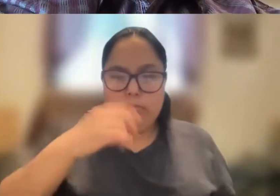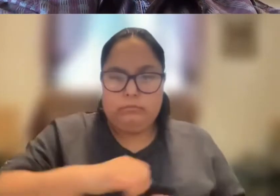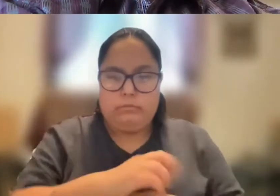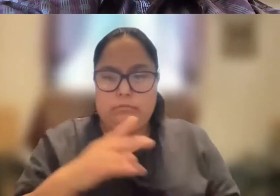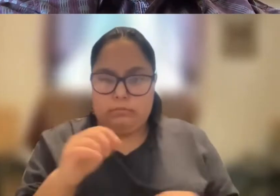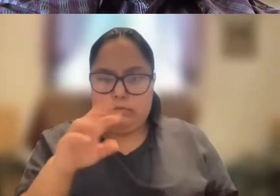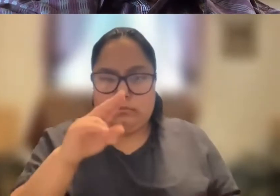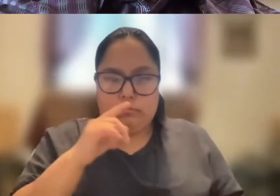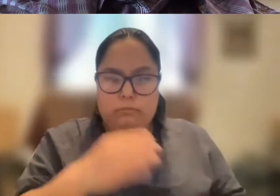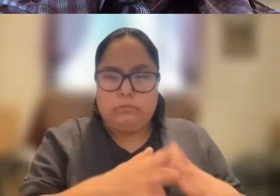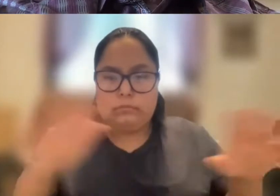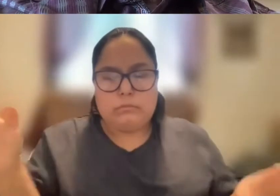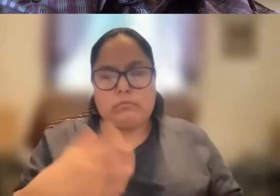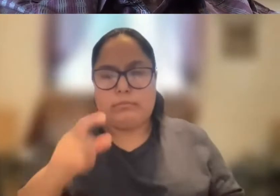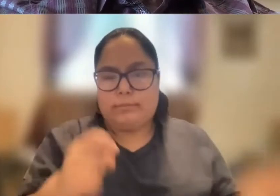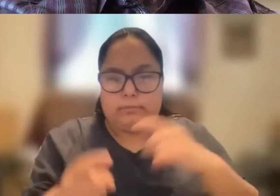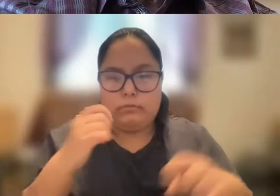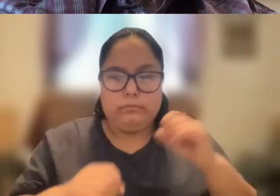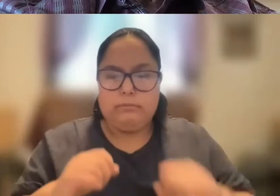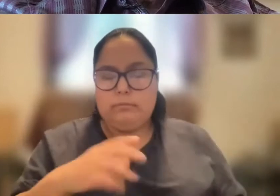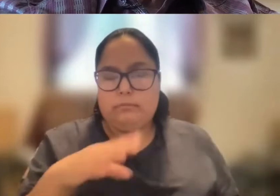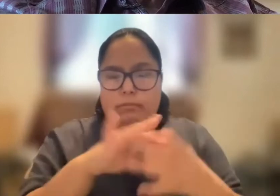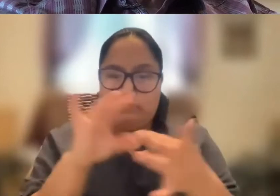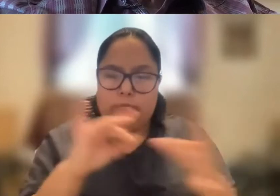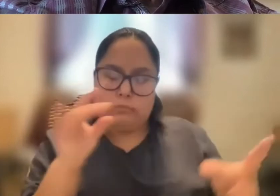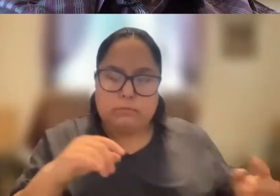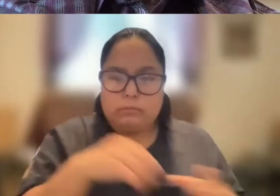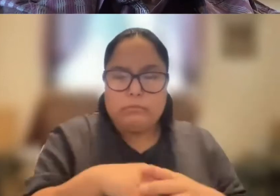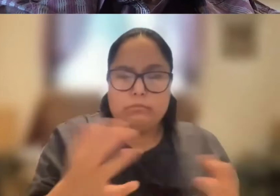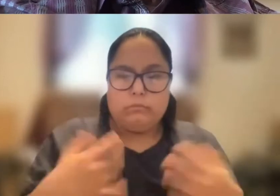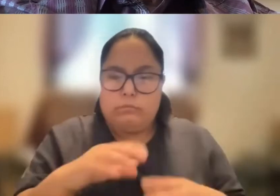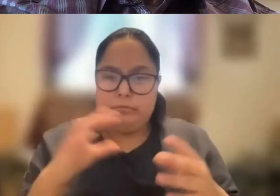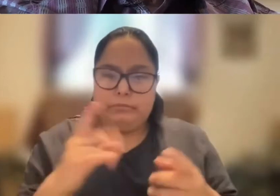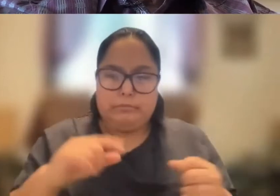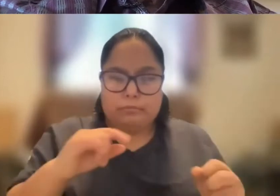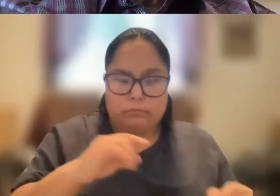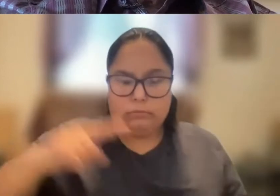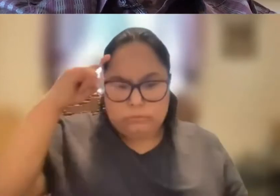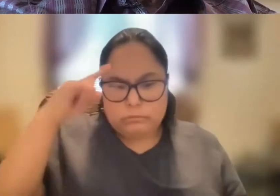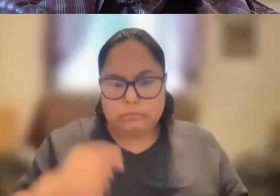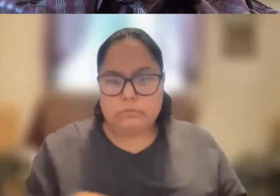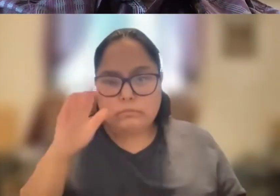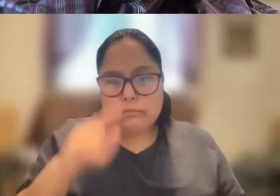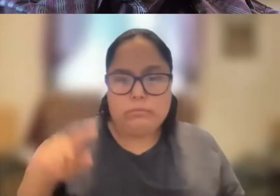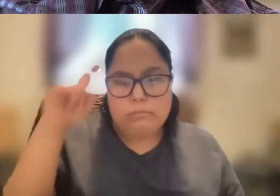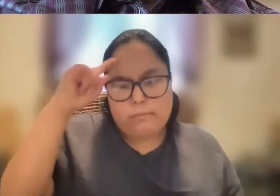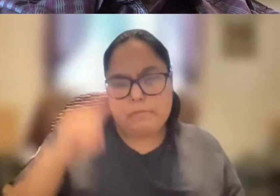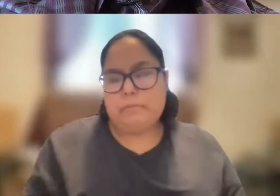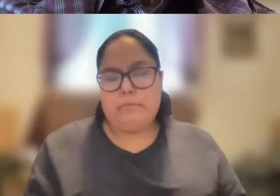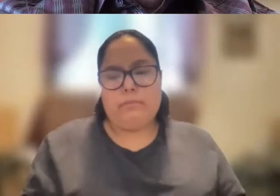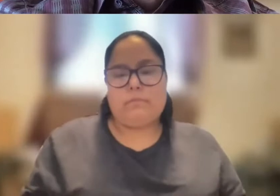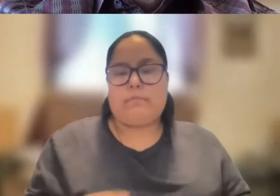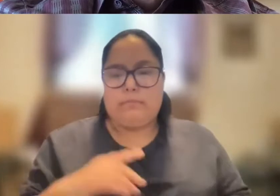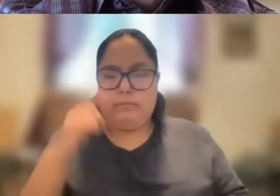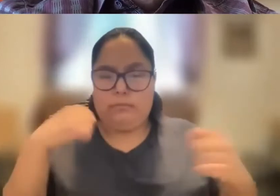I think we can open it up to question and comments. And if you want to use the chat or if you want to raise the hand,